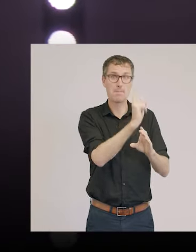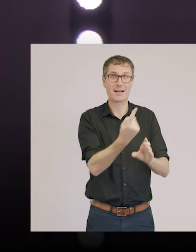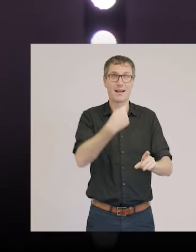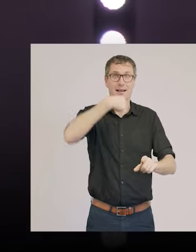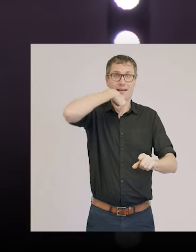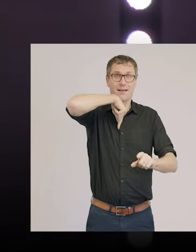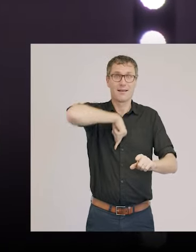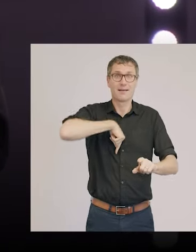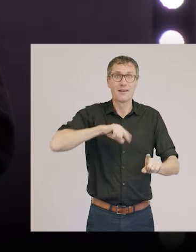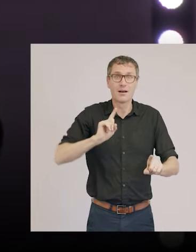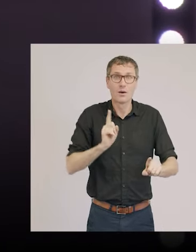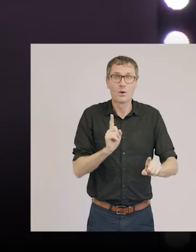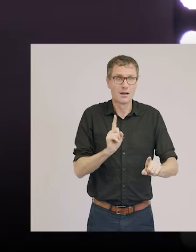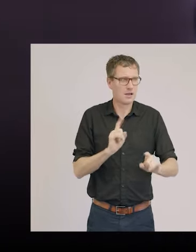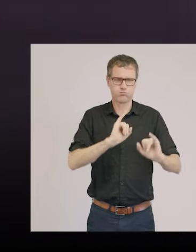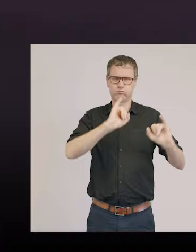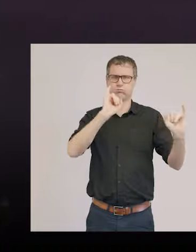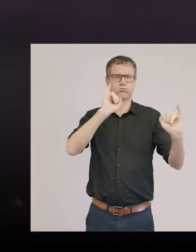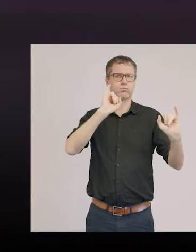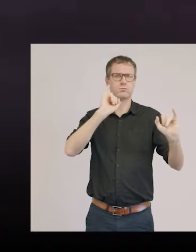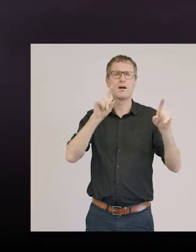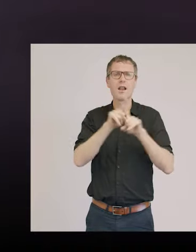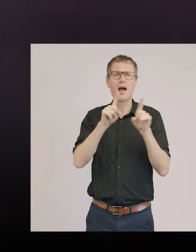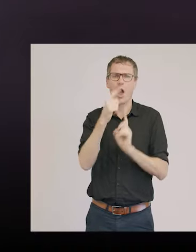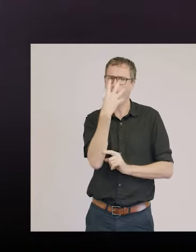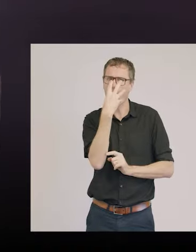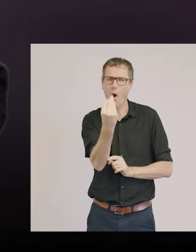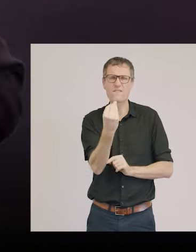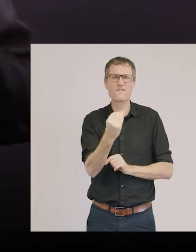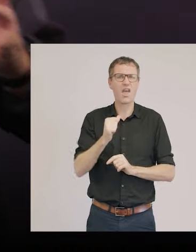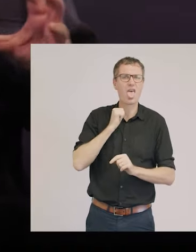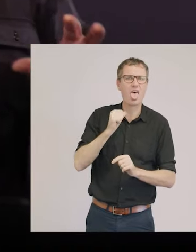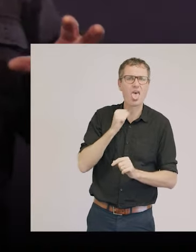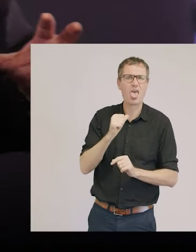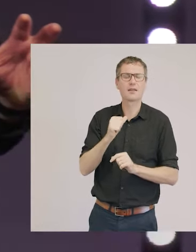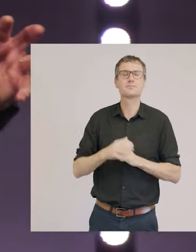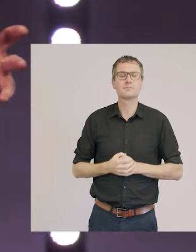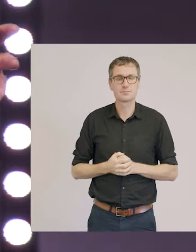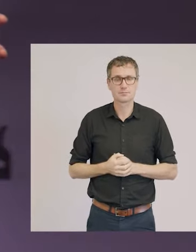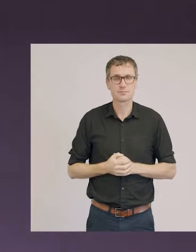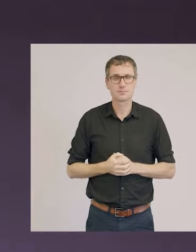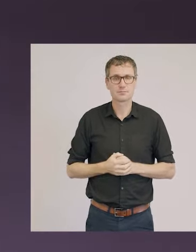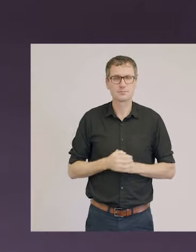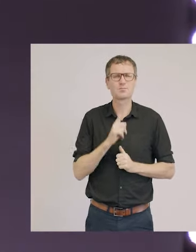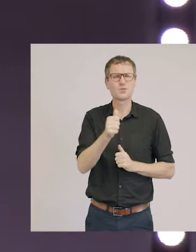ordinary Christians. But it says, but really they are vicious wolves. See, this is the thing. You know,